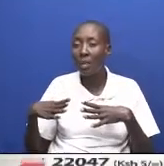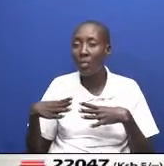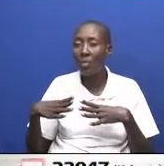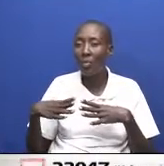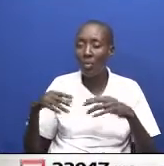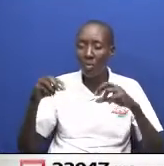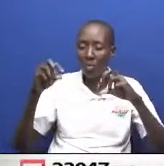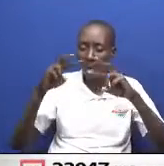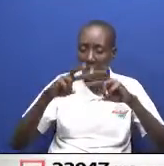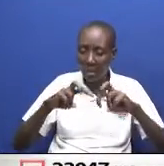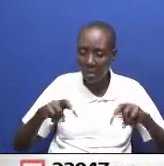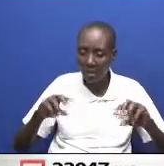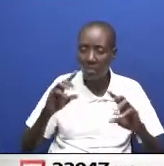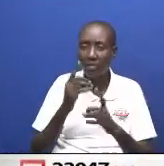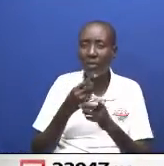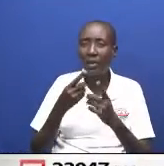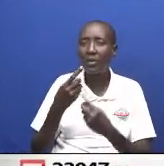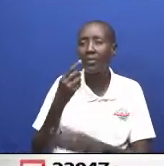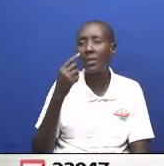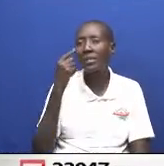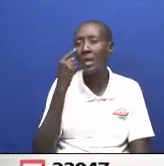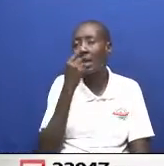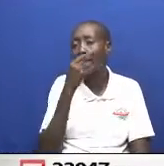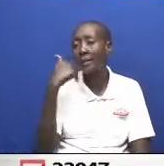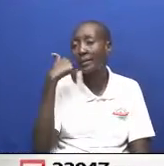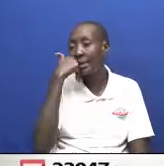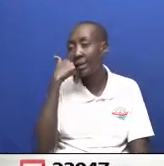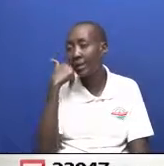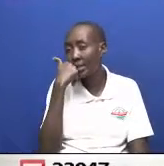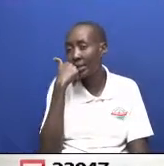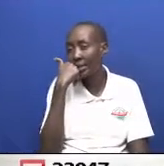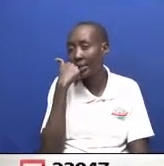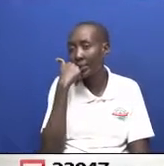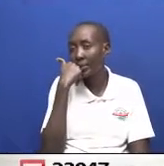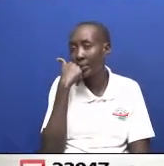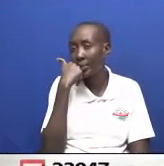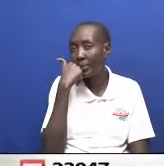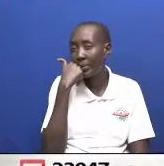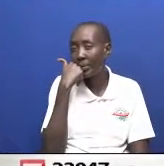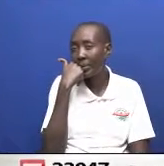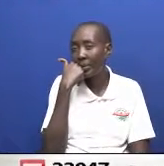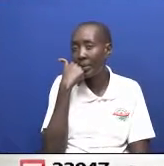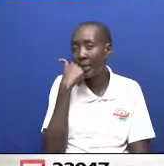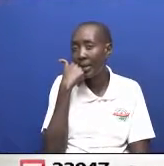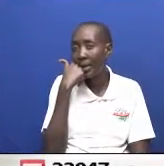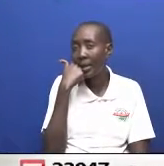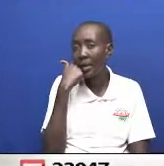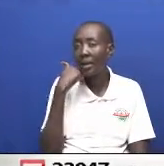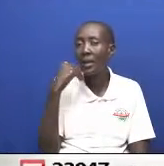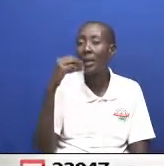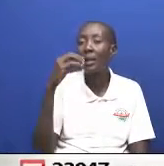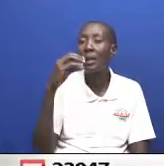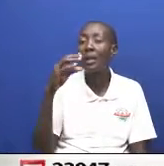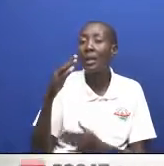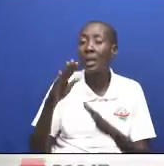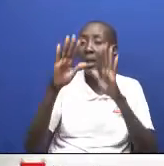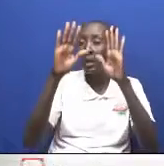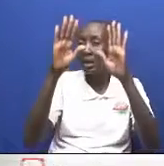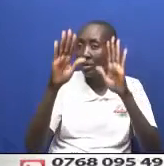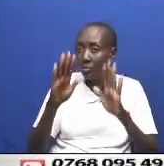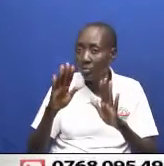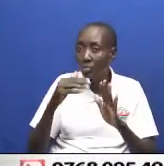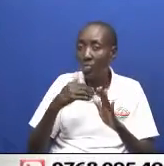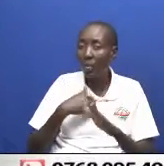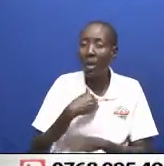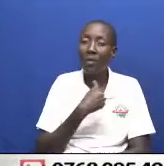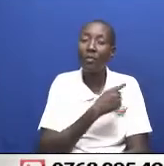eye diseases. As the Sikhs of Kisumu, we have the Guru Nanak dispensary.